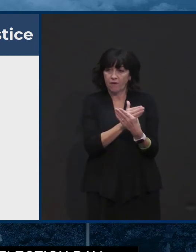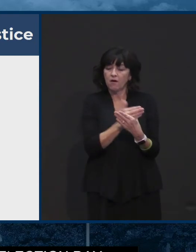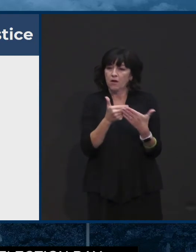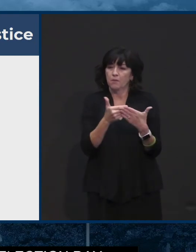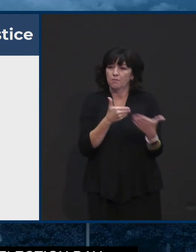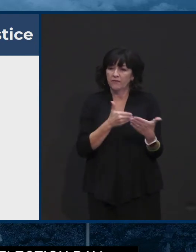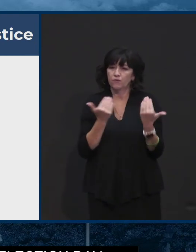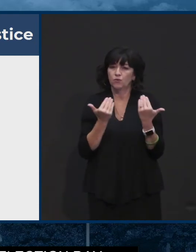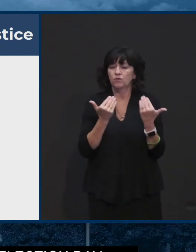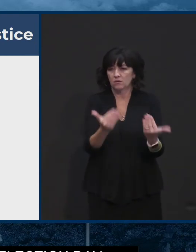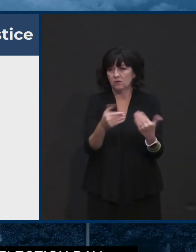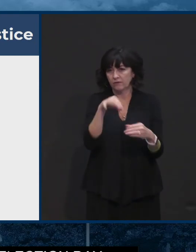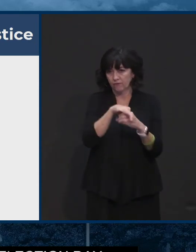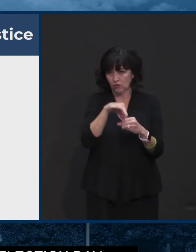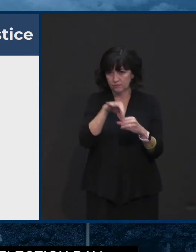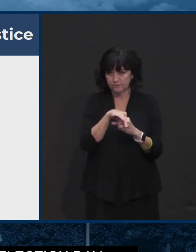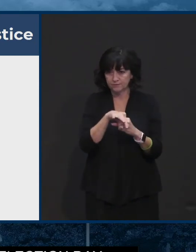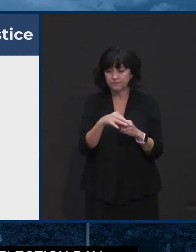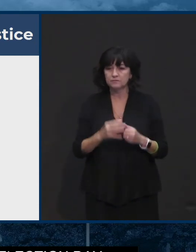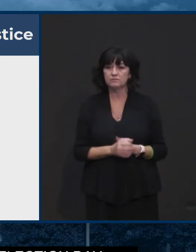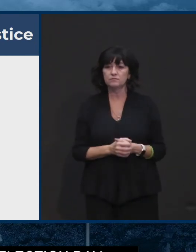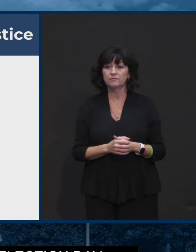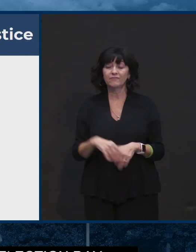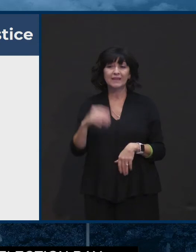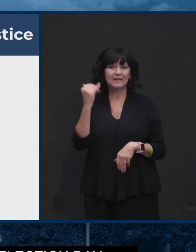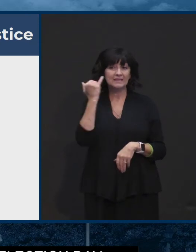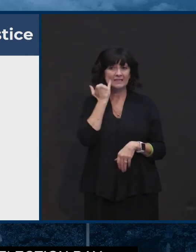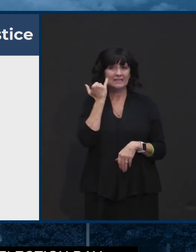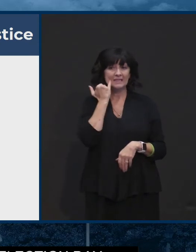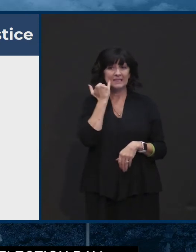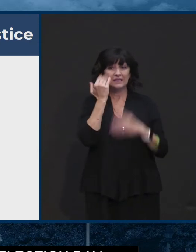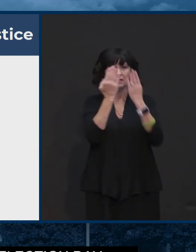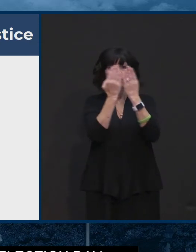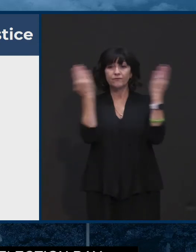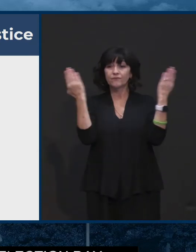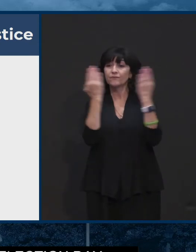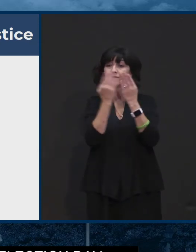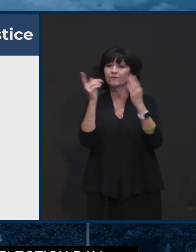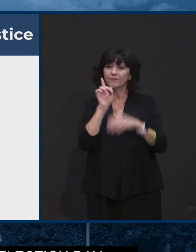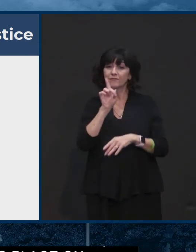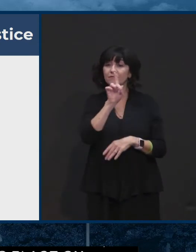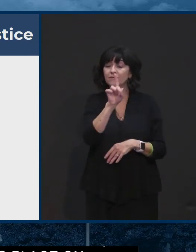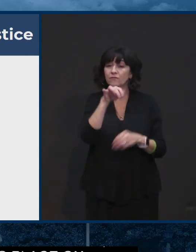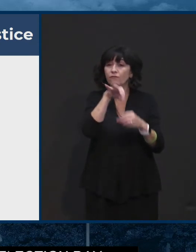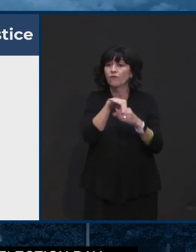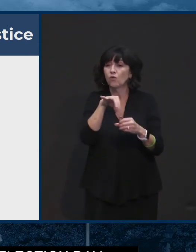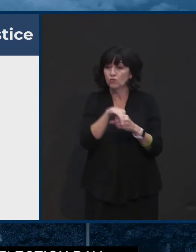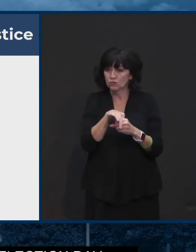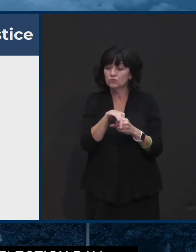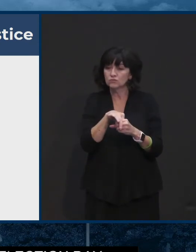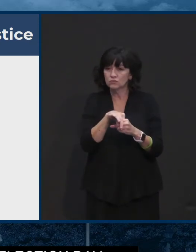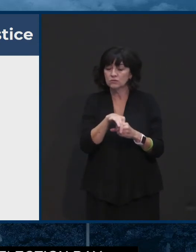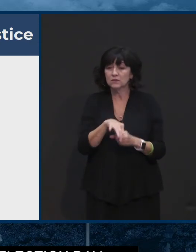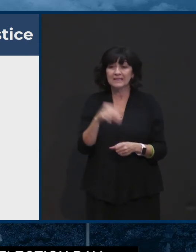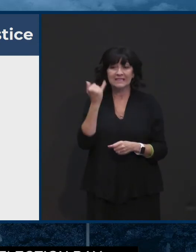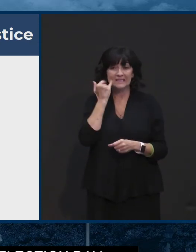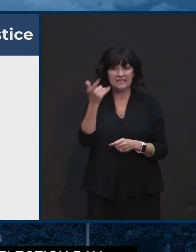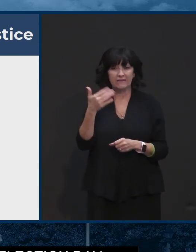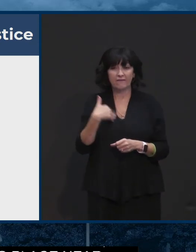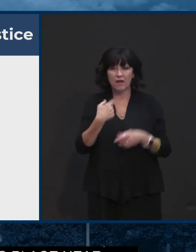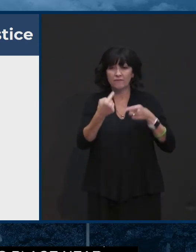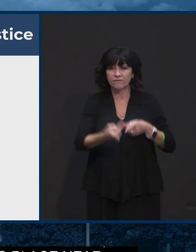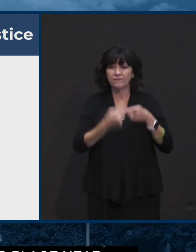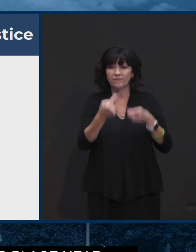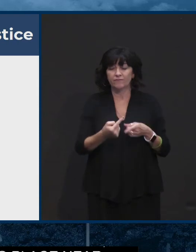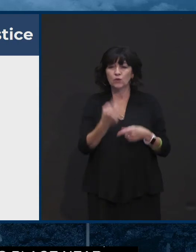help in the voting booth, 2 elections officers from different parties have to help at the same